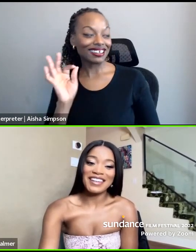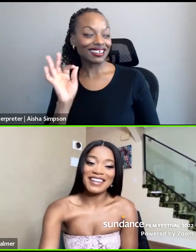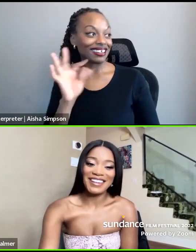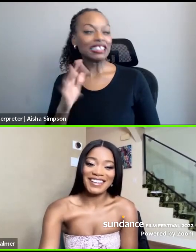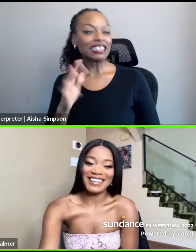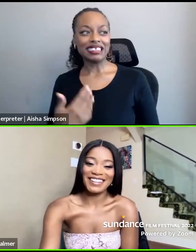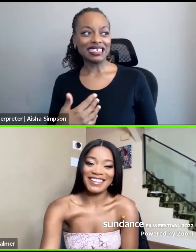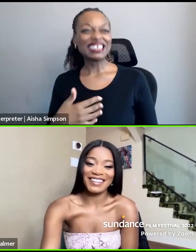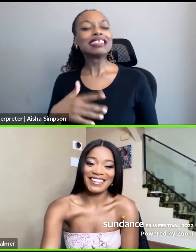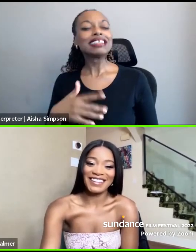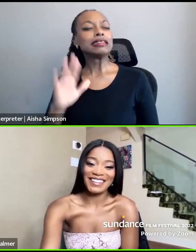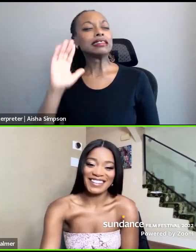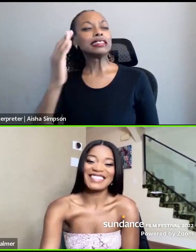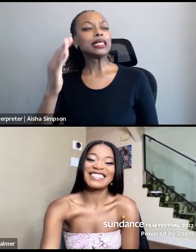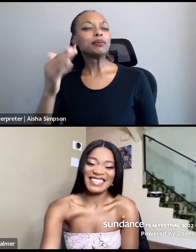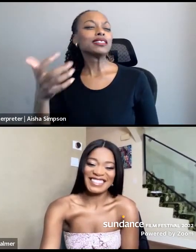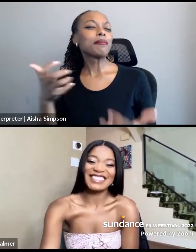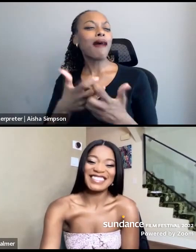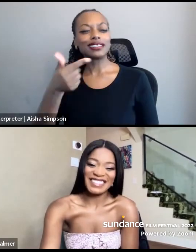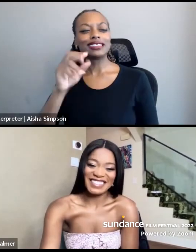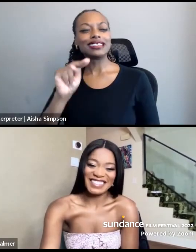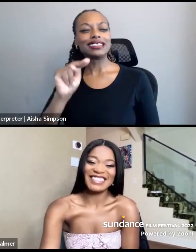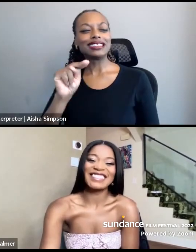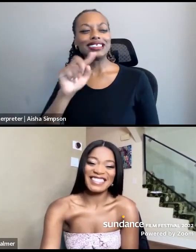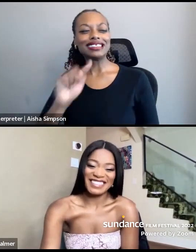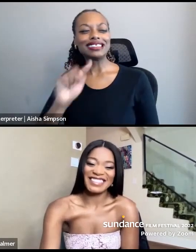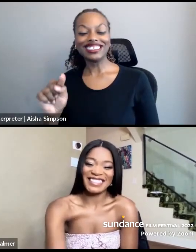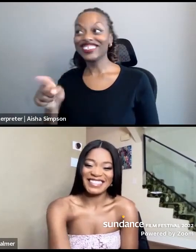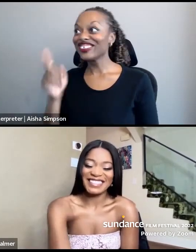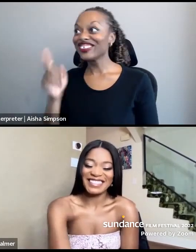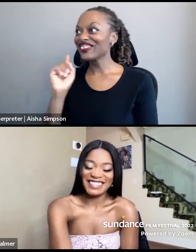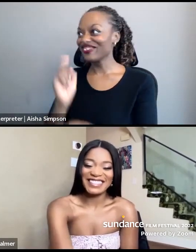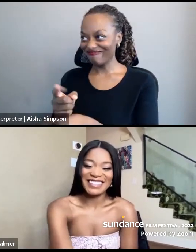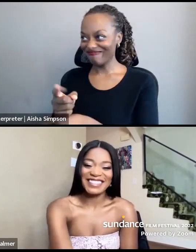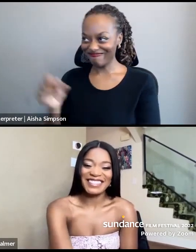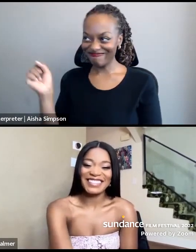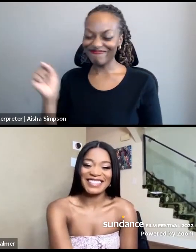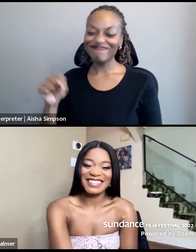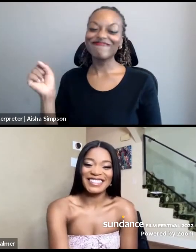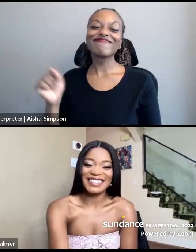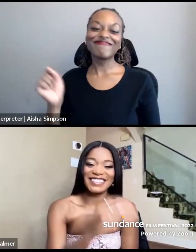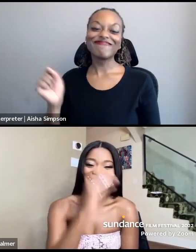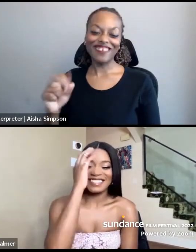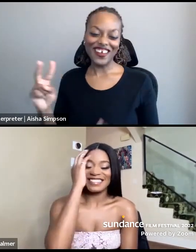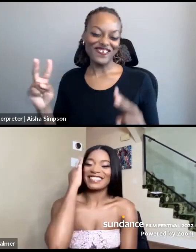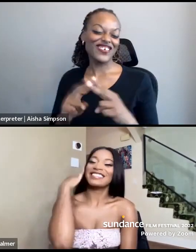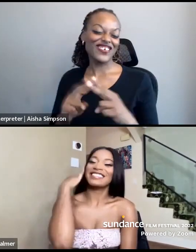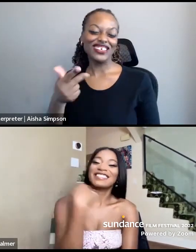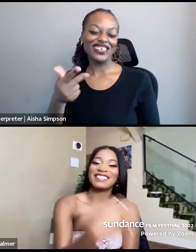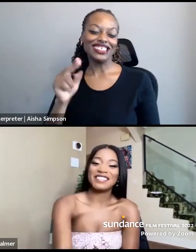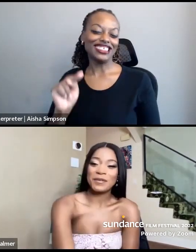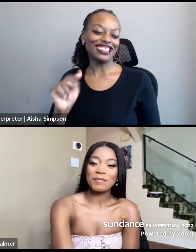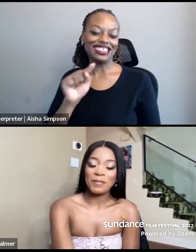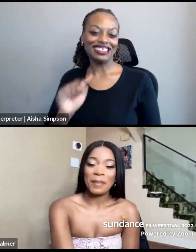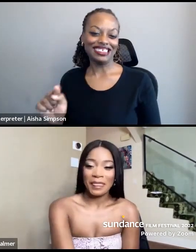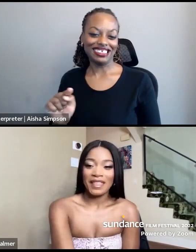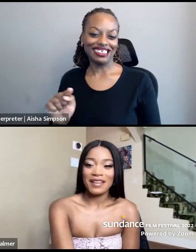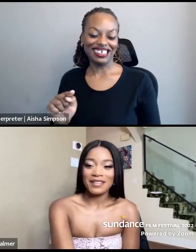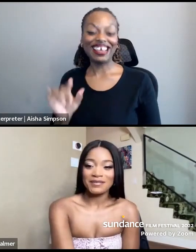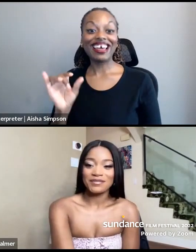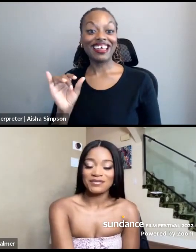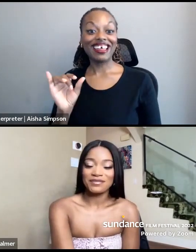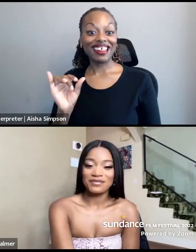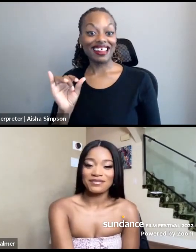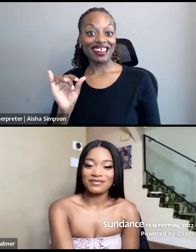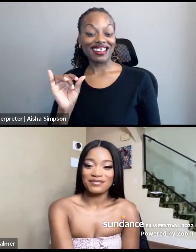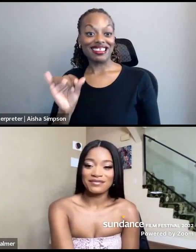Gen Z. Yes, very Gen Z. Very Gen Z. That's what we were like, oh, this